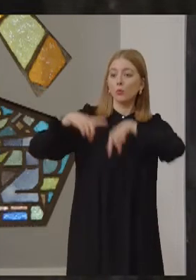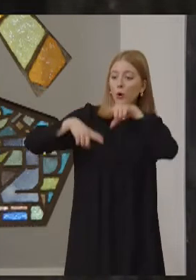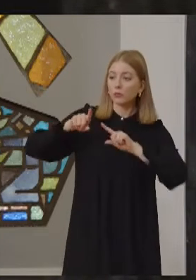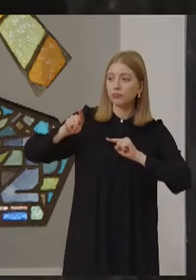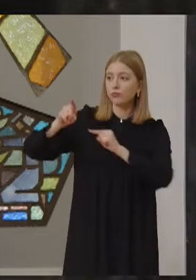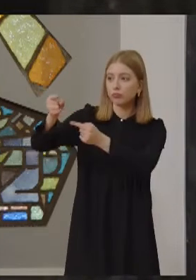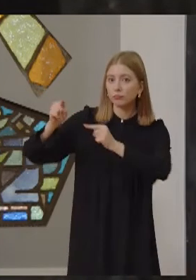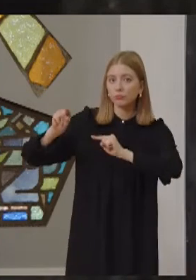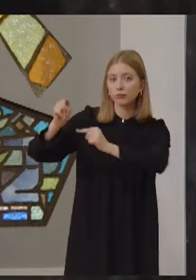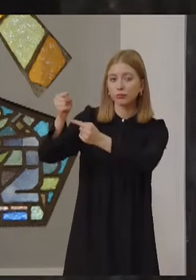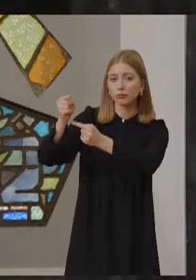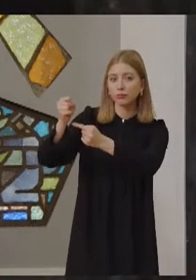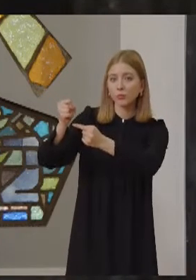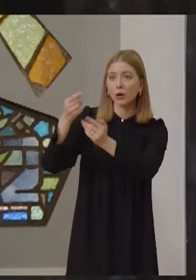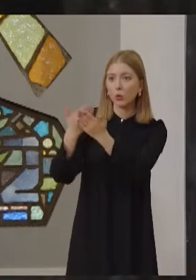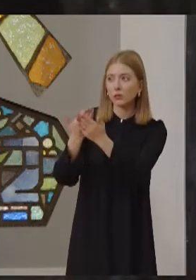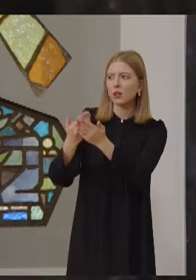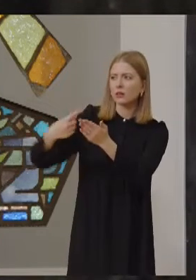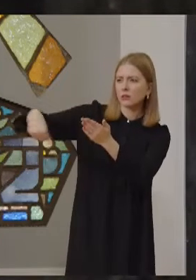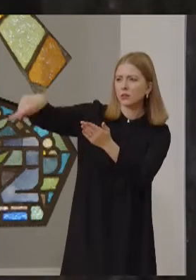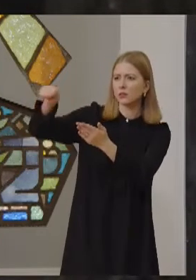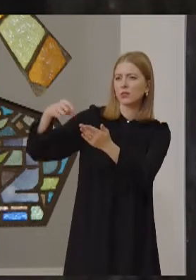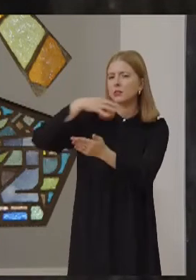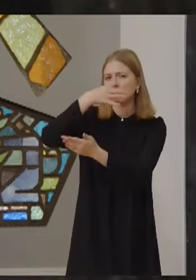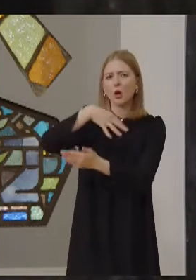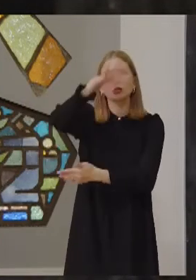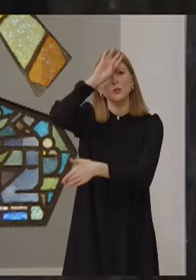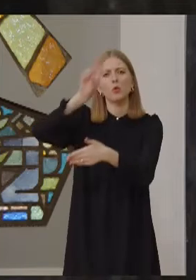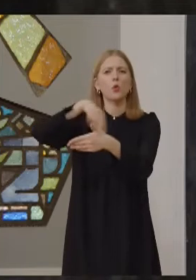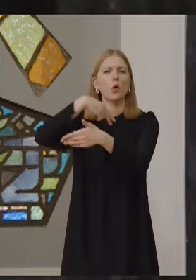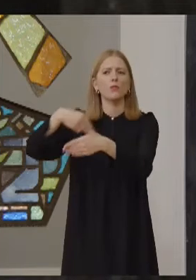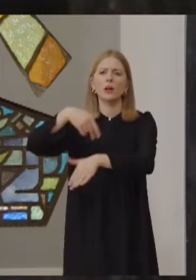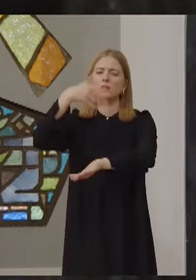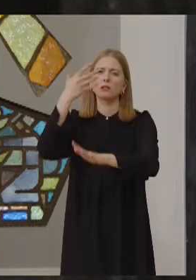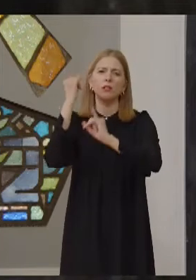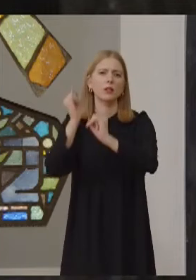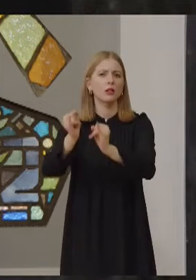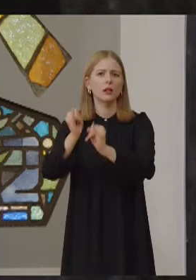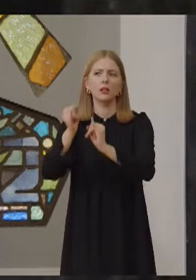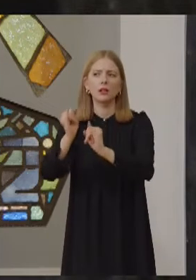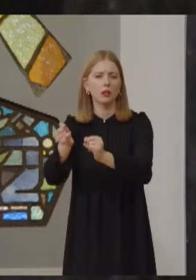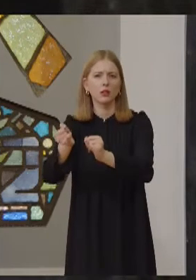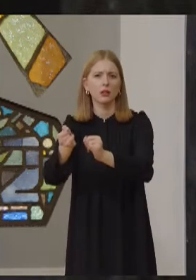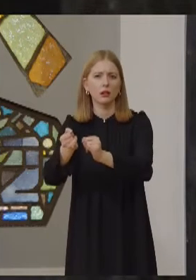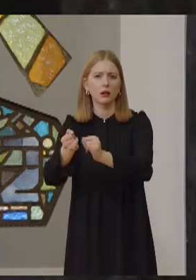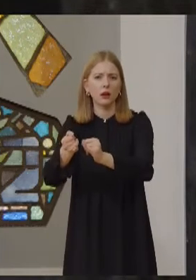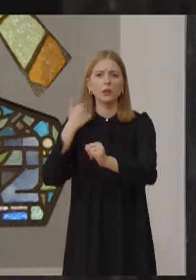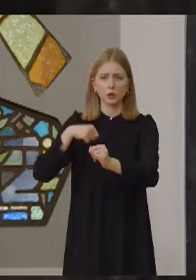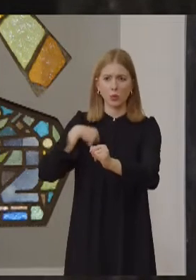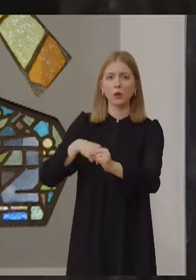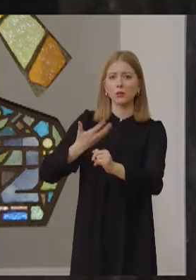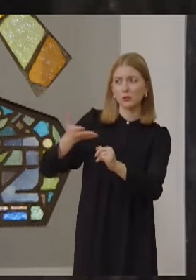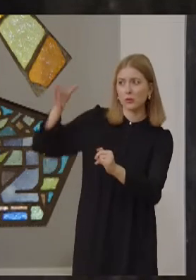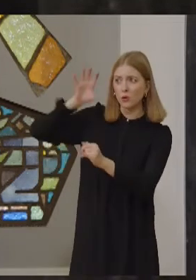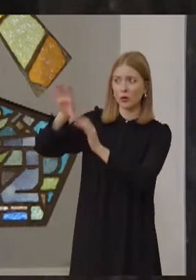Actually, politicians and the public needs to be reconvinced. Politicians are